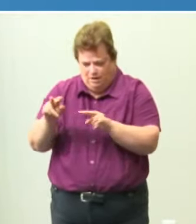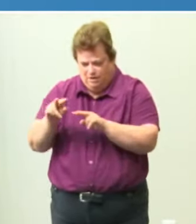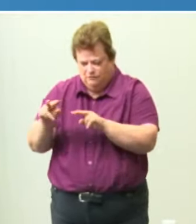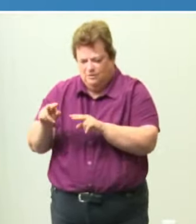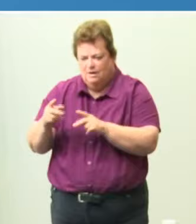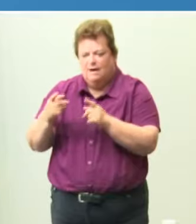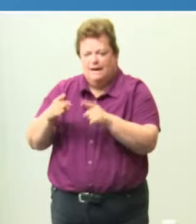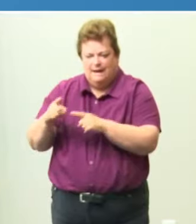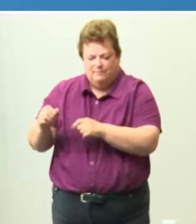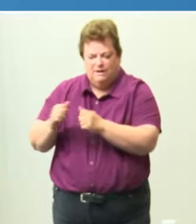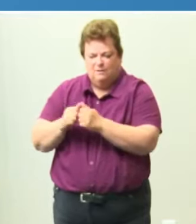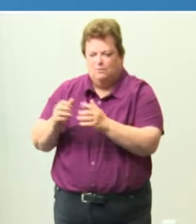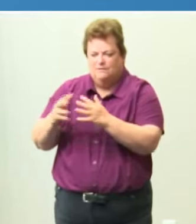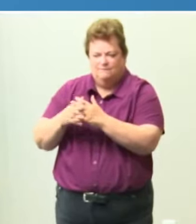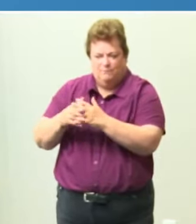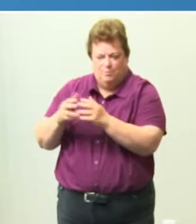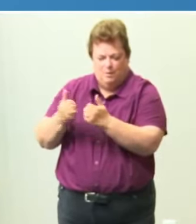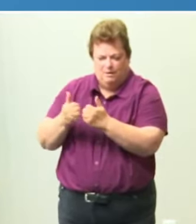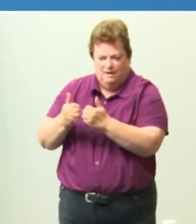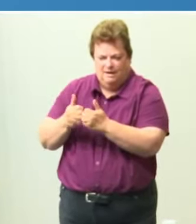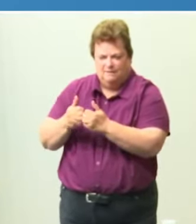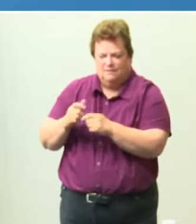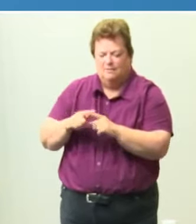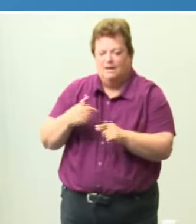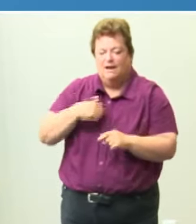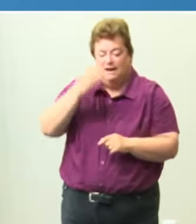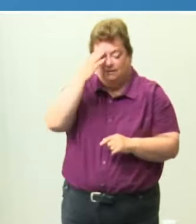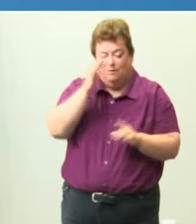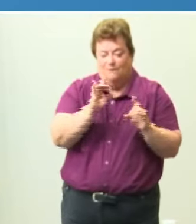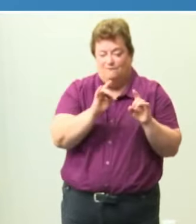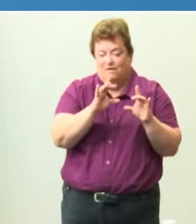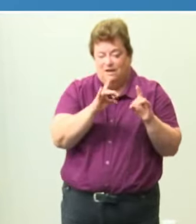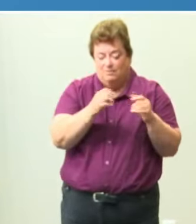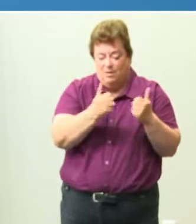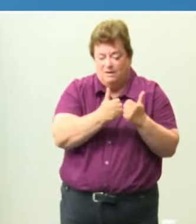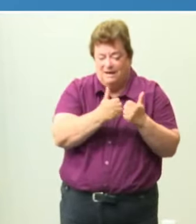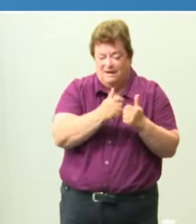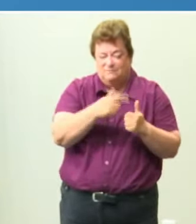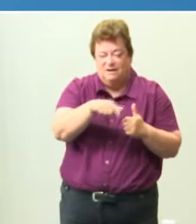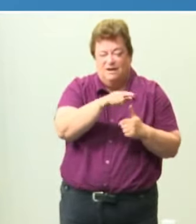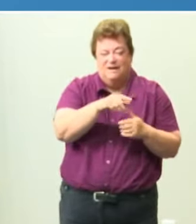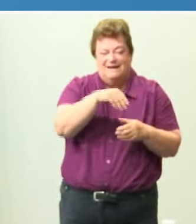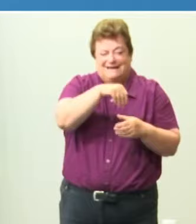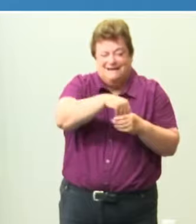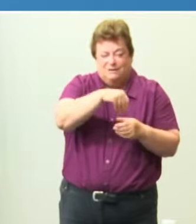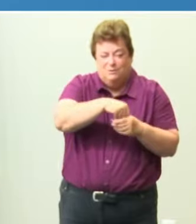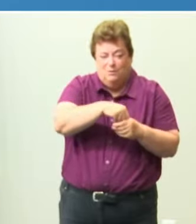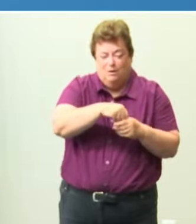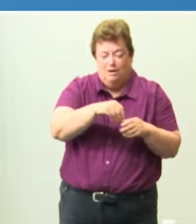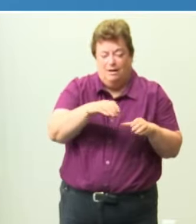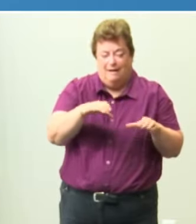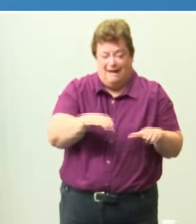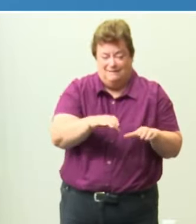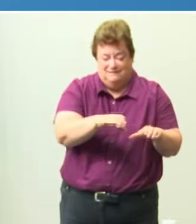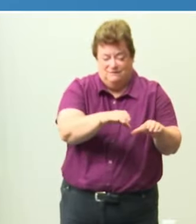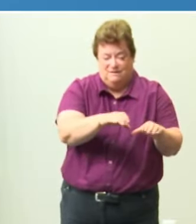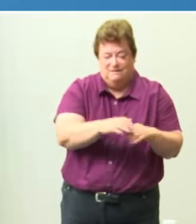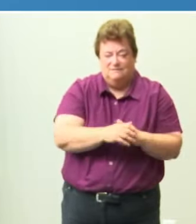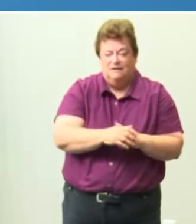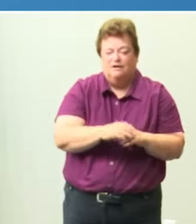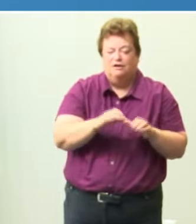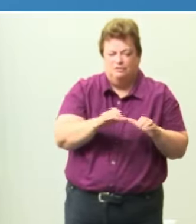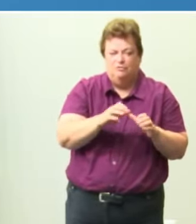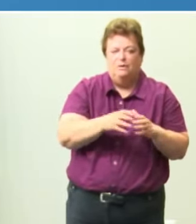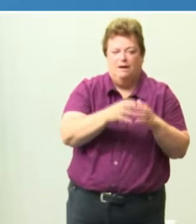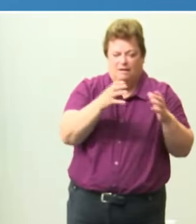the football games, but I know the volleyball games, all the other indoor activities are really, they're doing